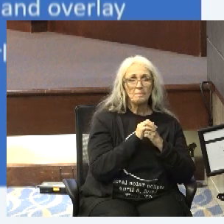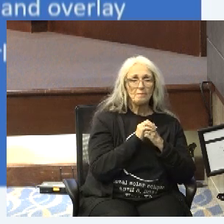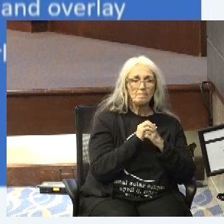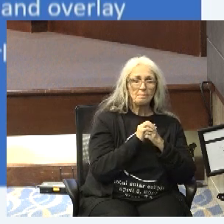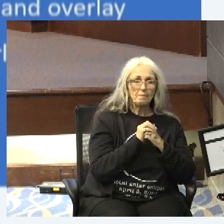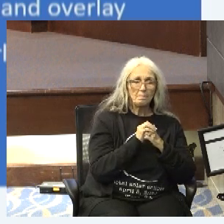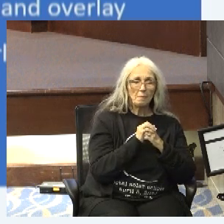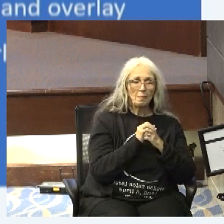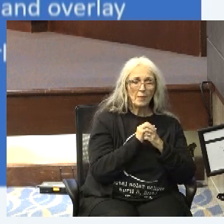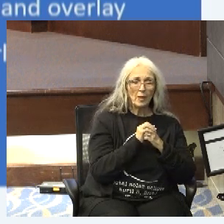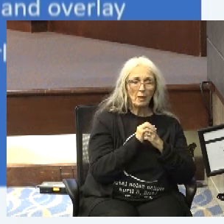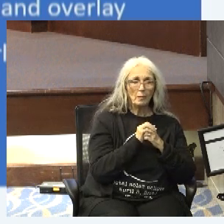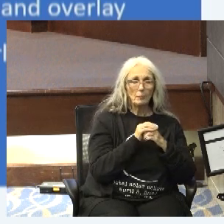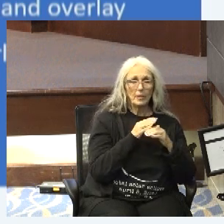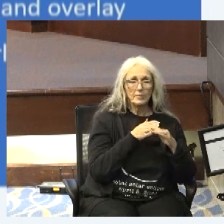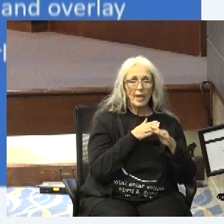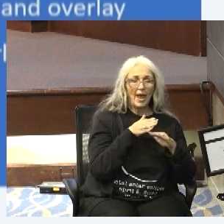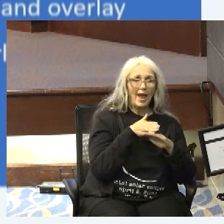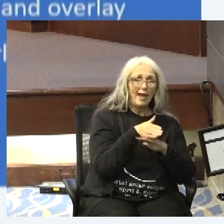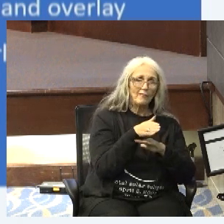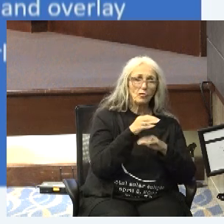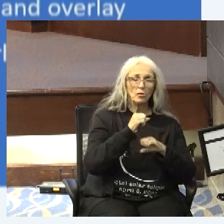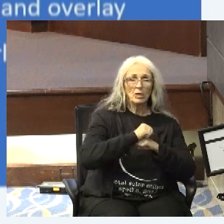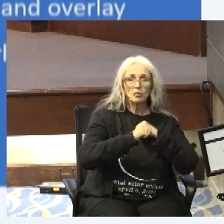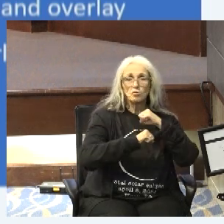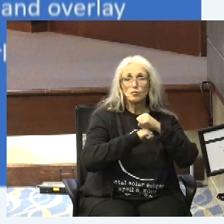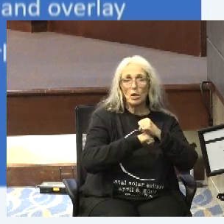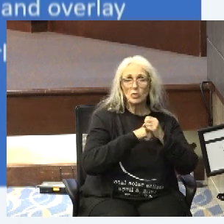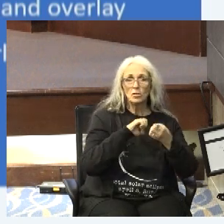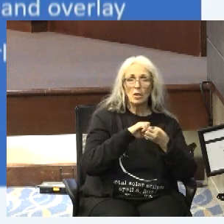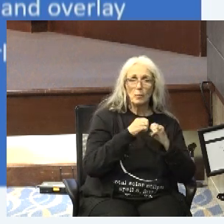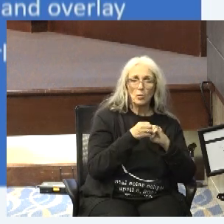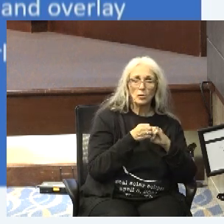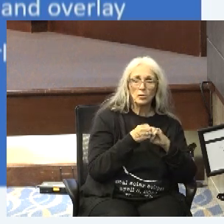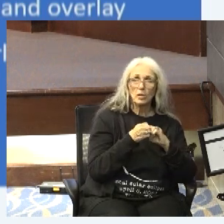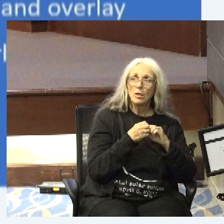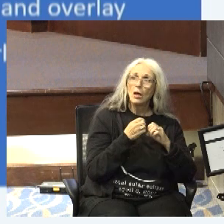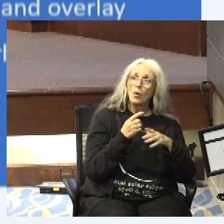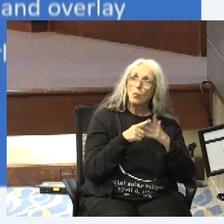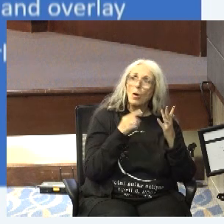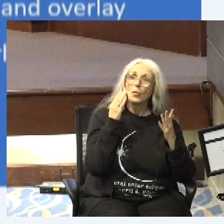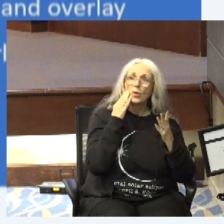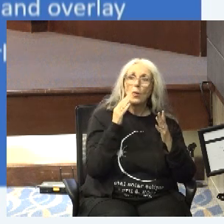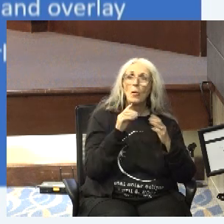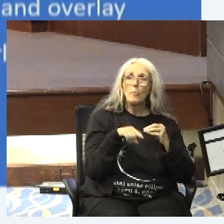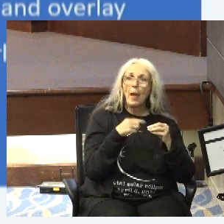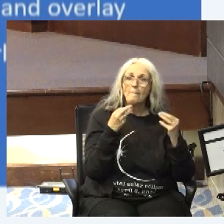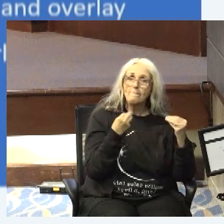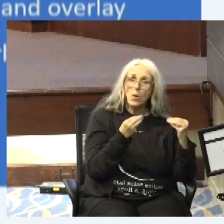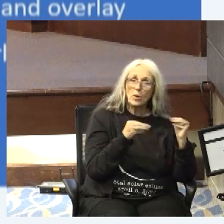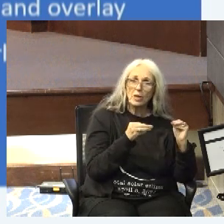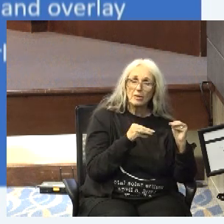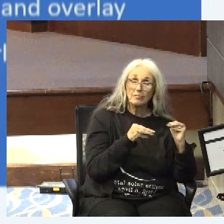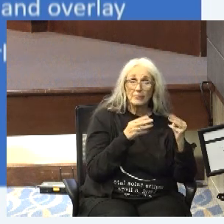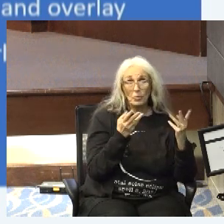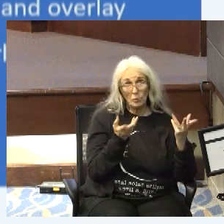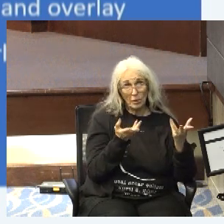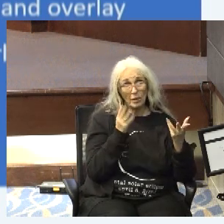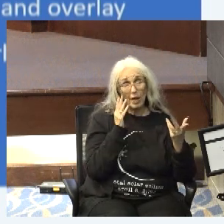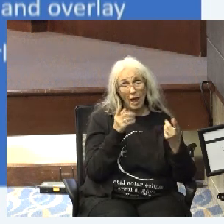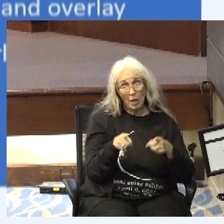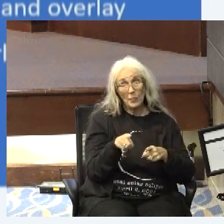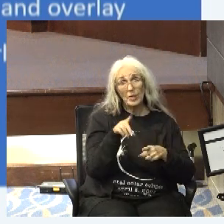That's a post-construction number, $620 million. Well, what we know about the way the market works is there's going to be appreciation